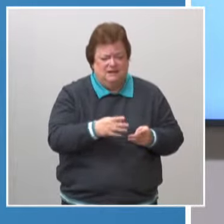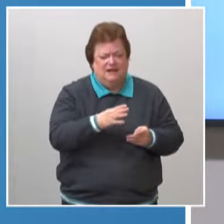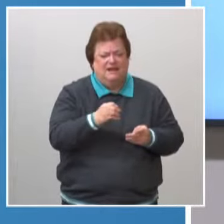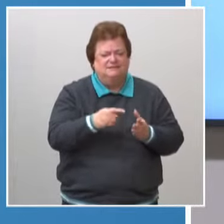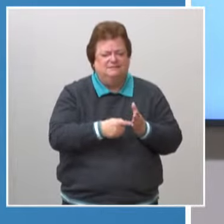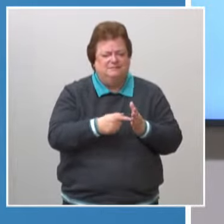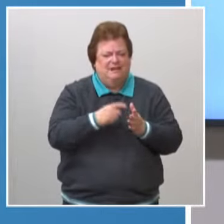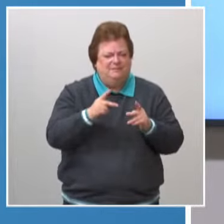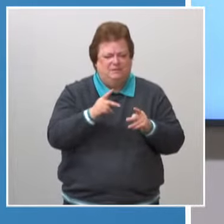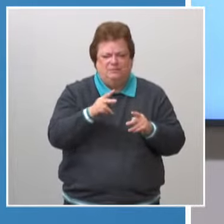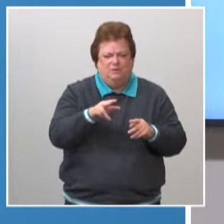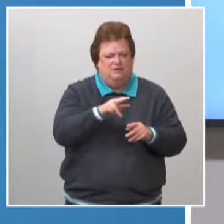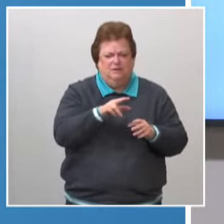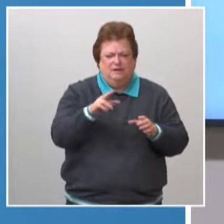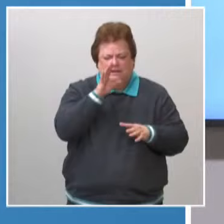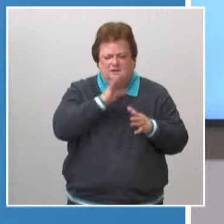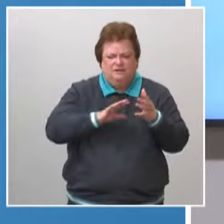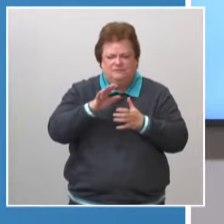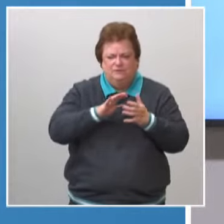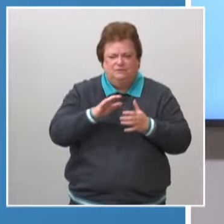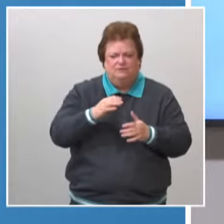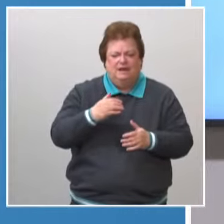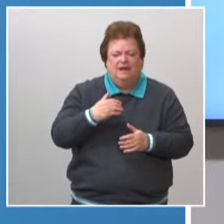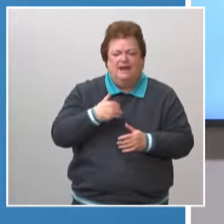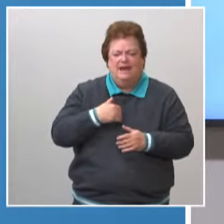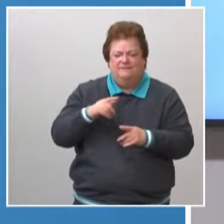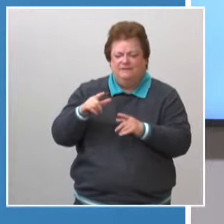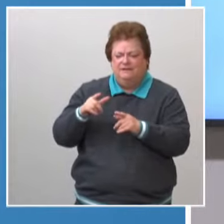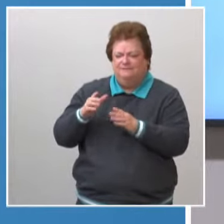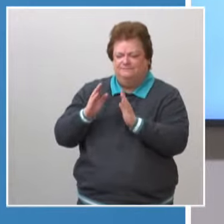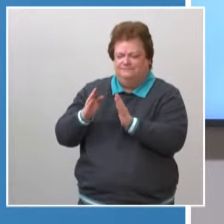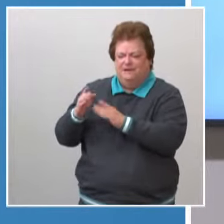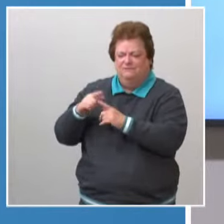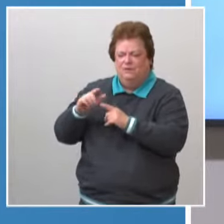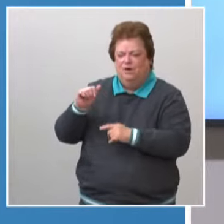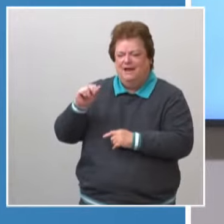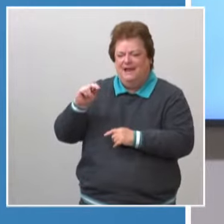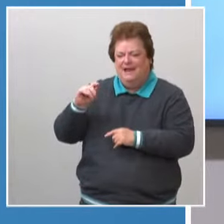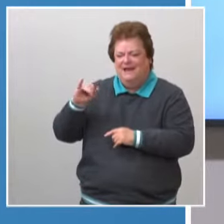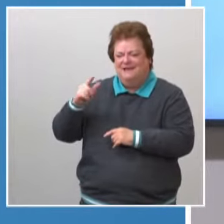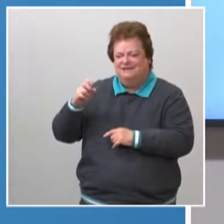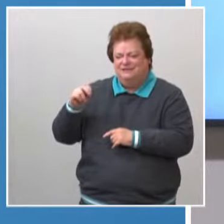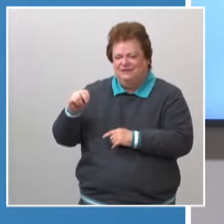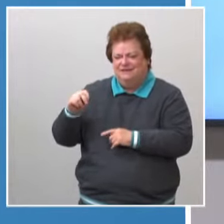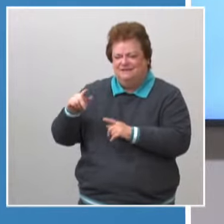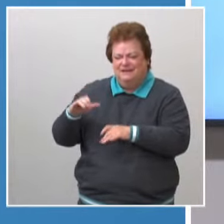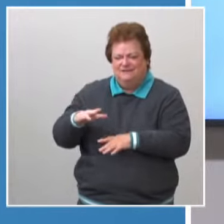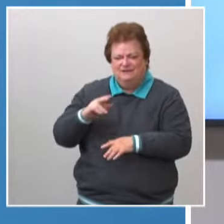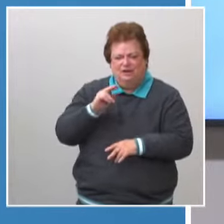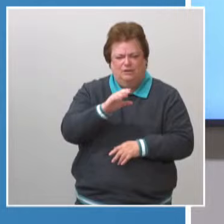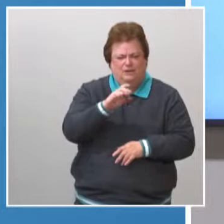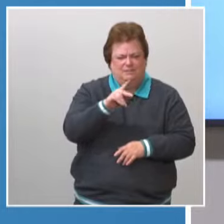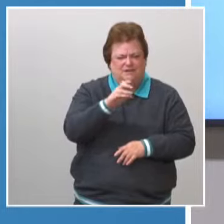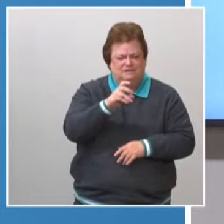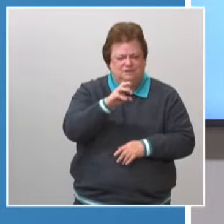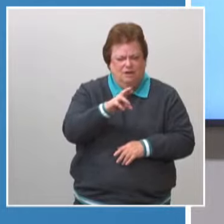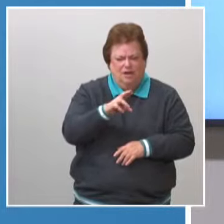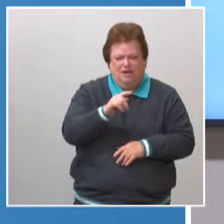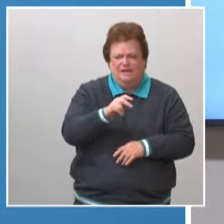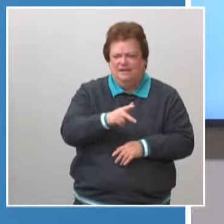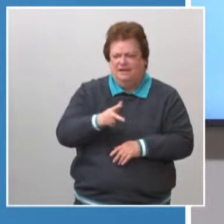get a little confused. There are a lot of spots for antigen testing. So just if they look at PCR and think that's full, then go